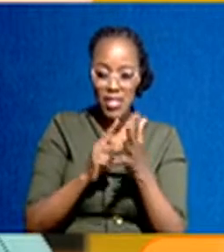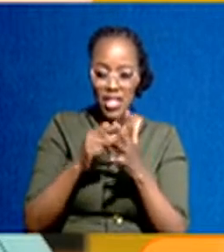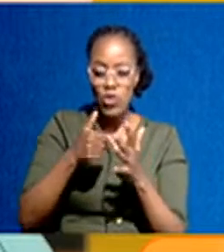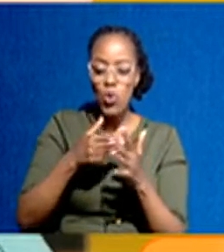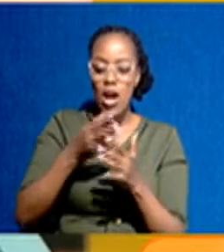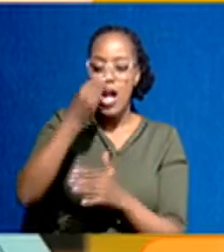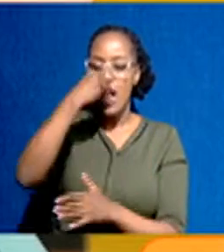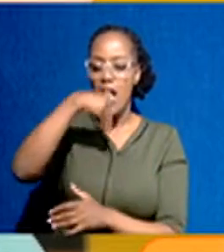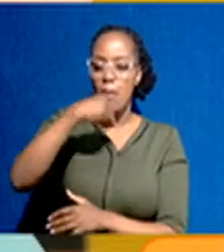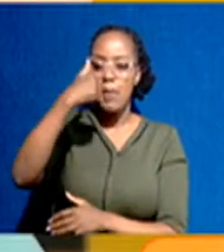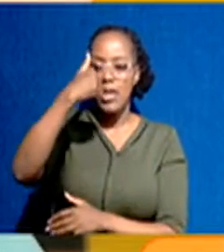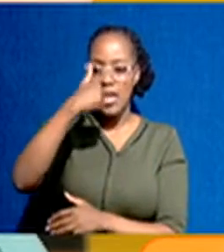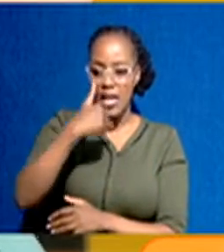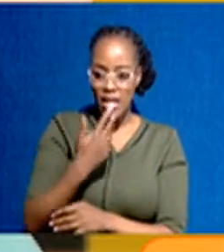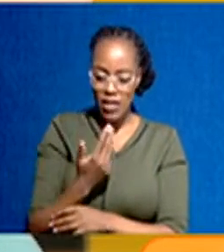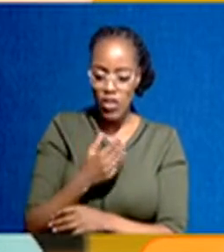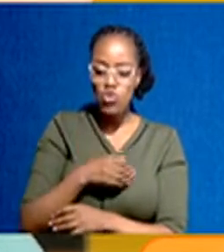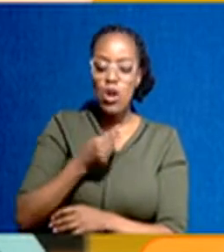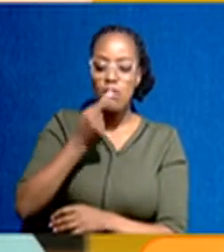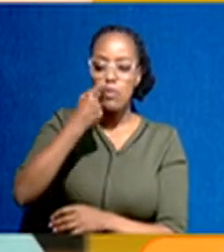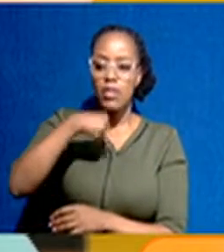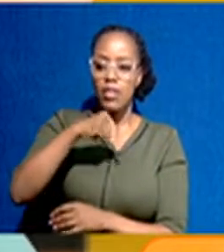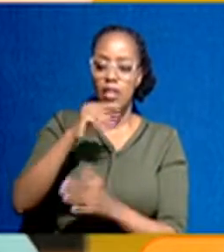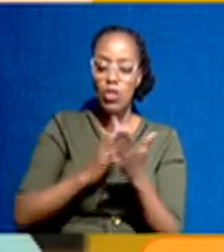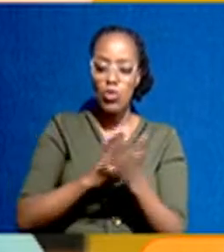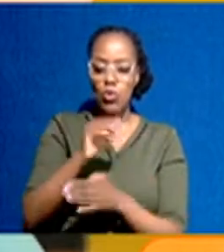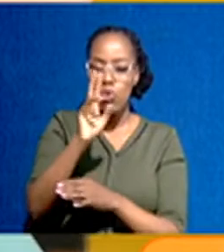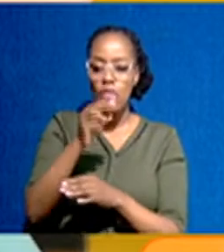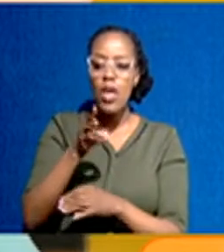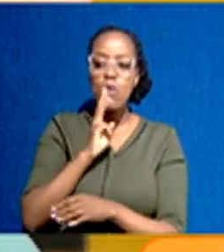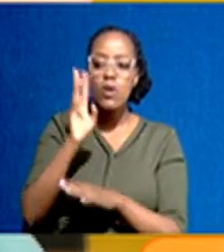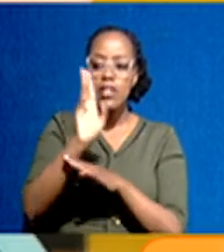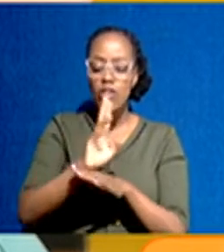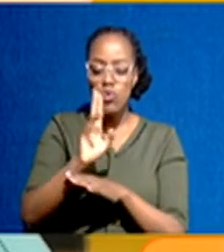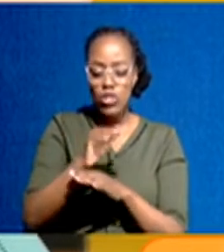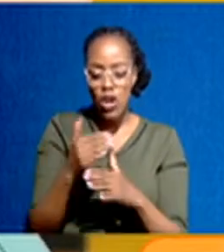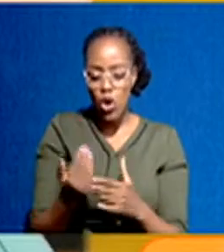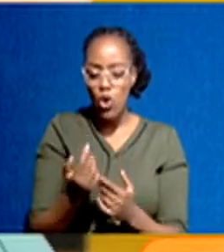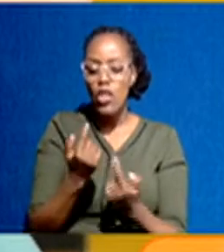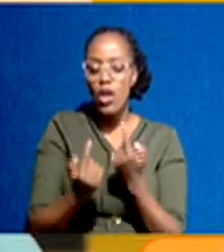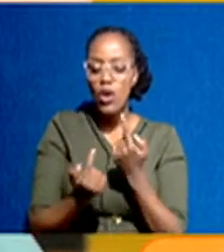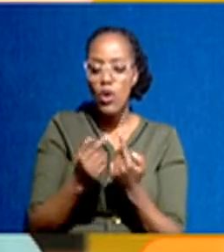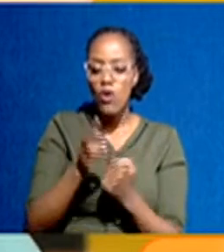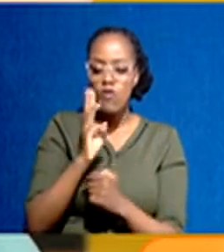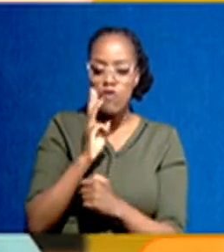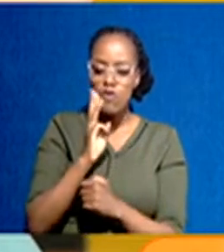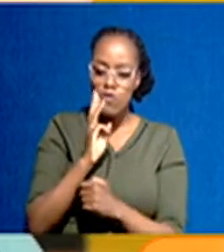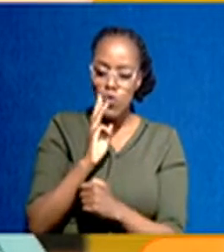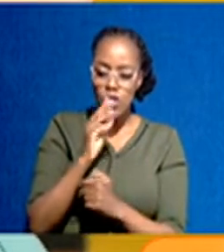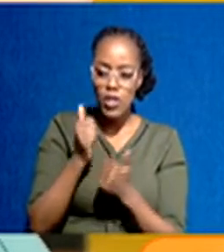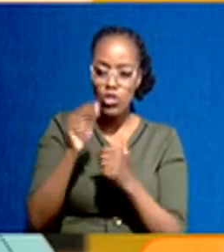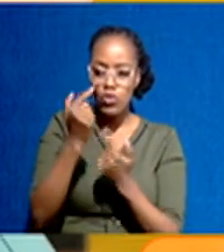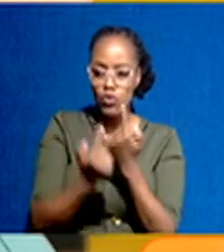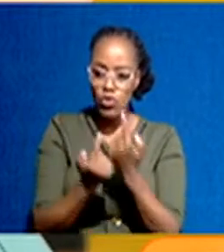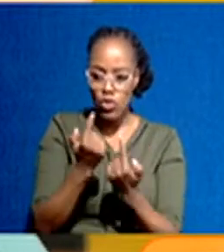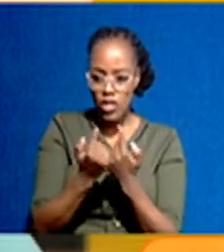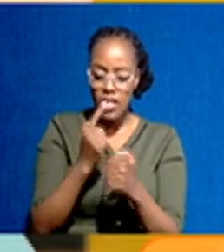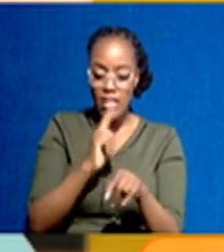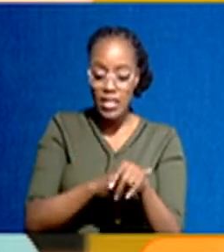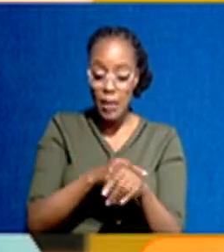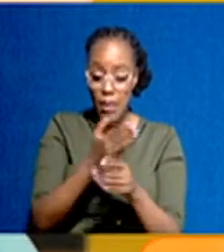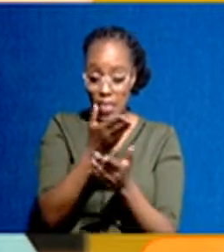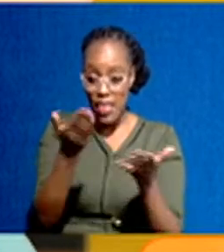in. You are swallowing it through the water you are taking, through the food that you've cooked with water that has fluoride. So when it is in